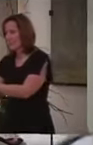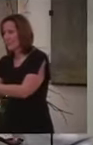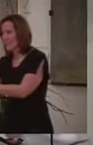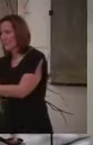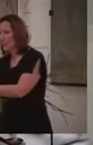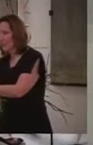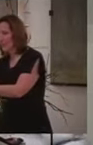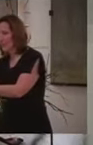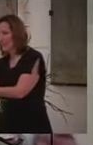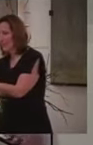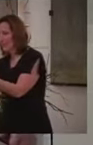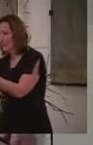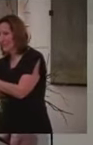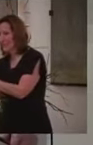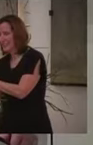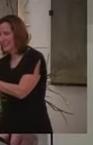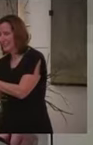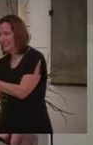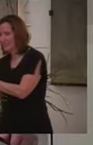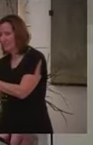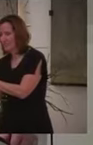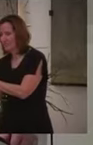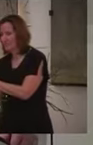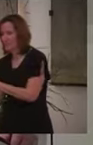rabbi on death row.